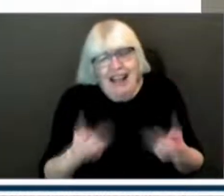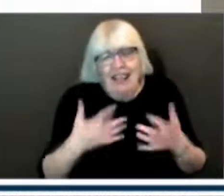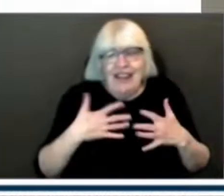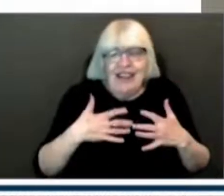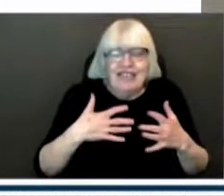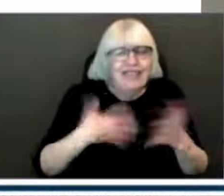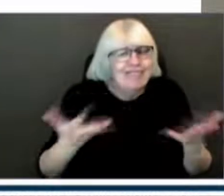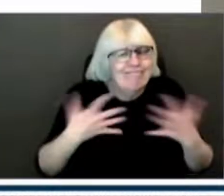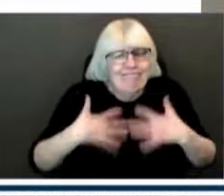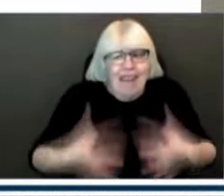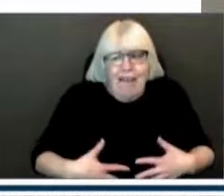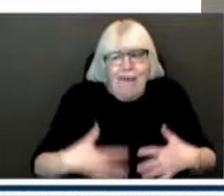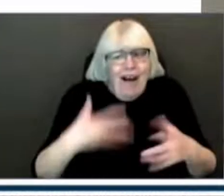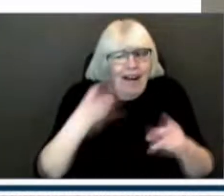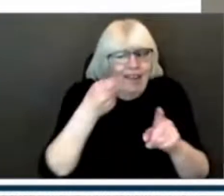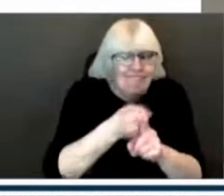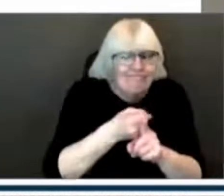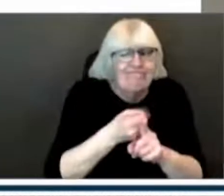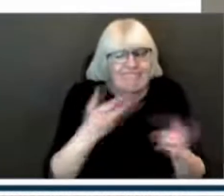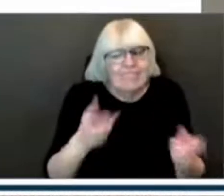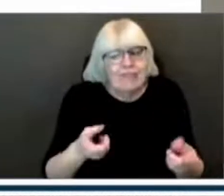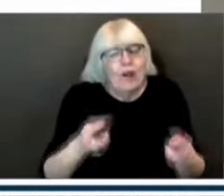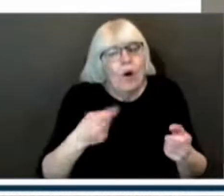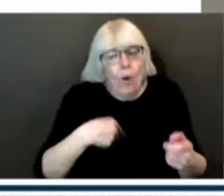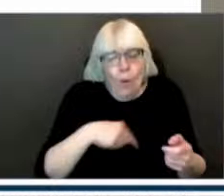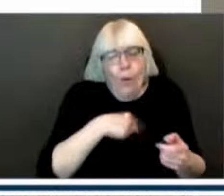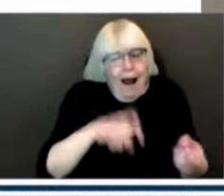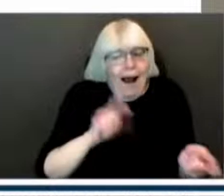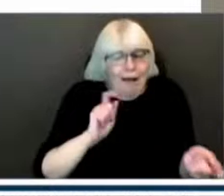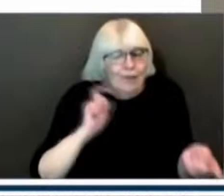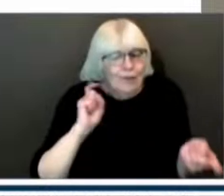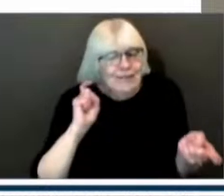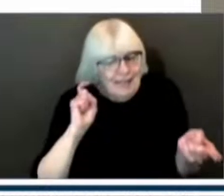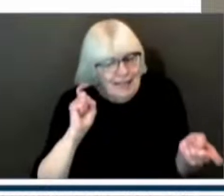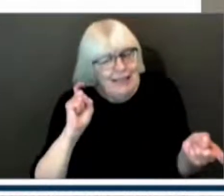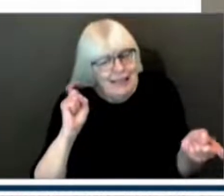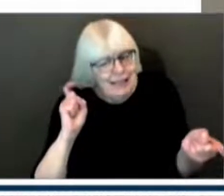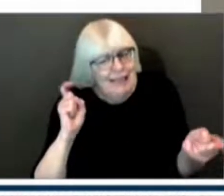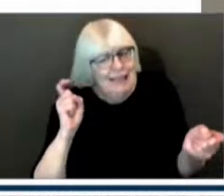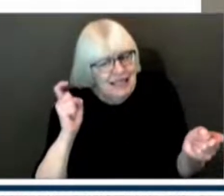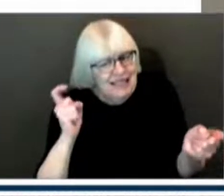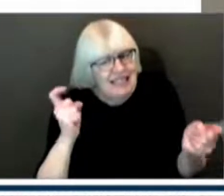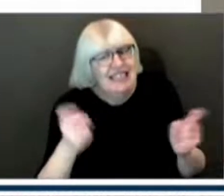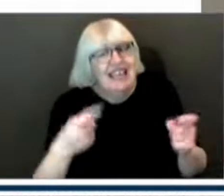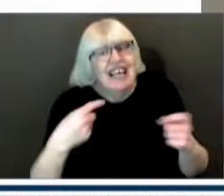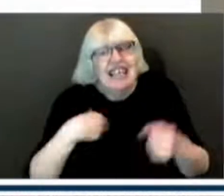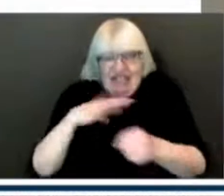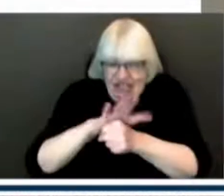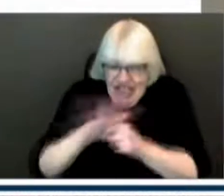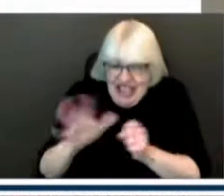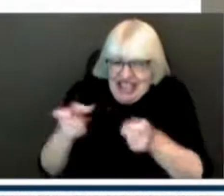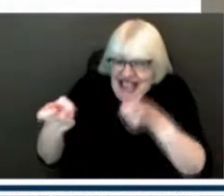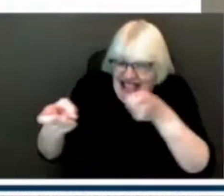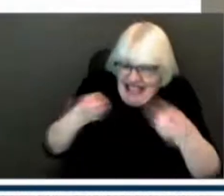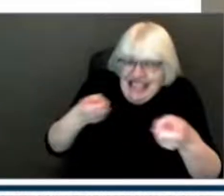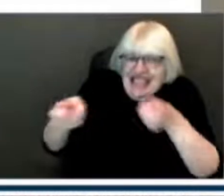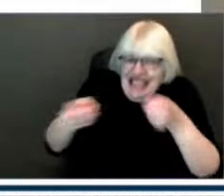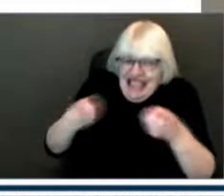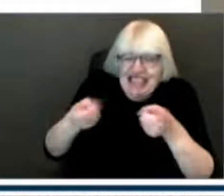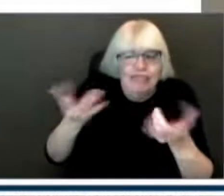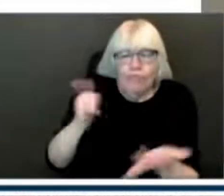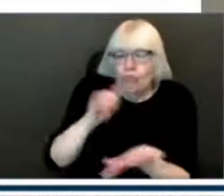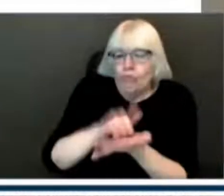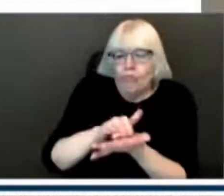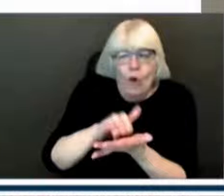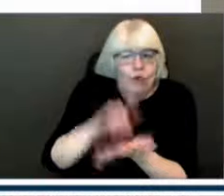approach. We're no longer trying to contain the virus. It's here and likely will be for a long time. Our aim is to prevent